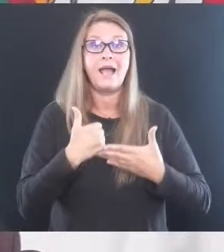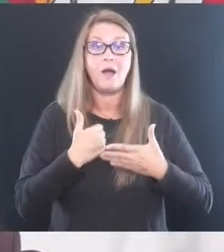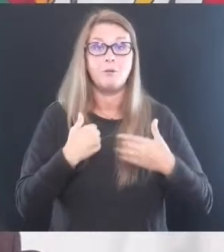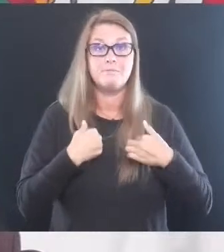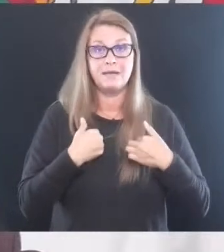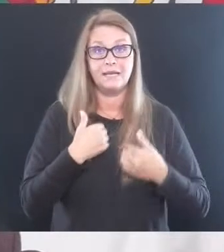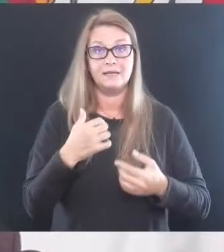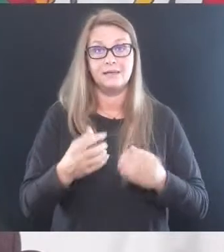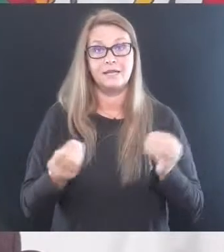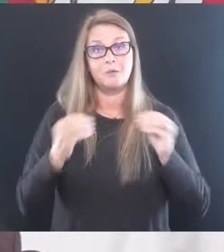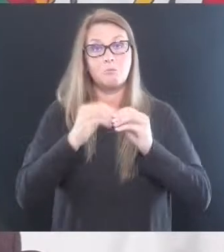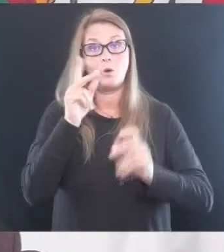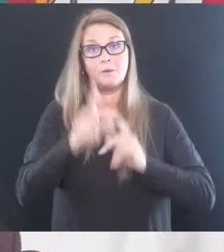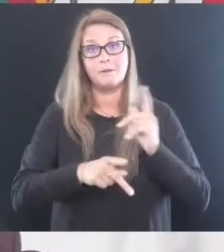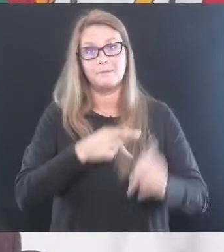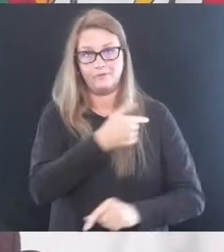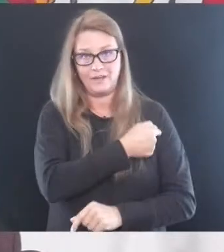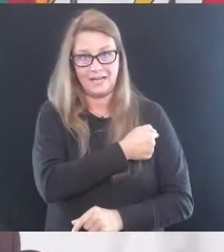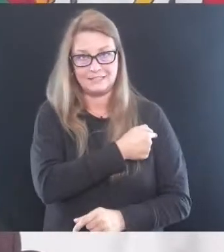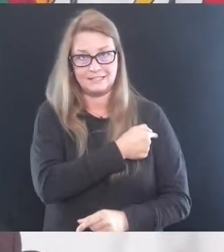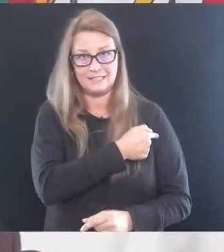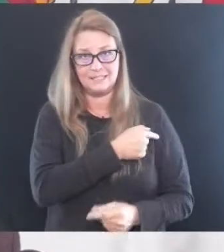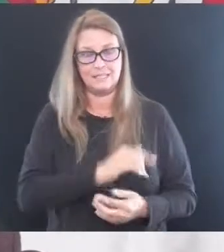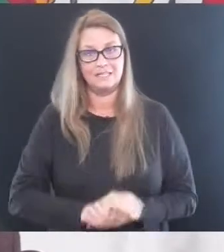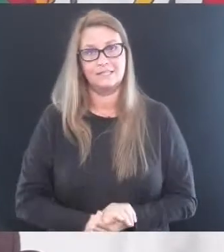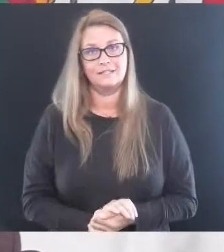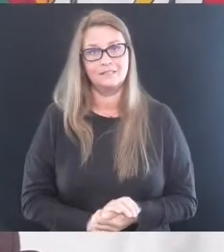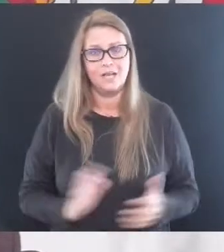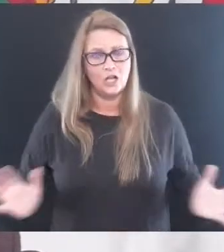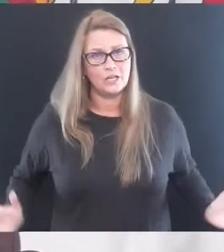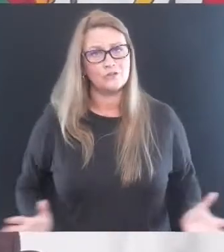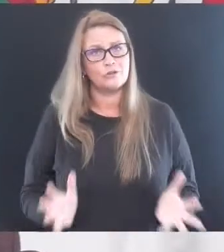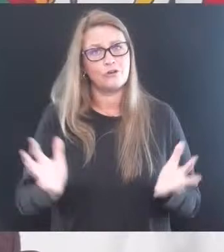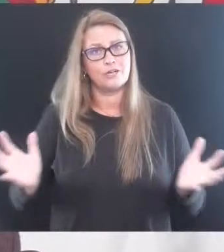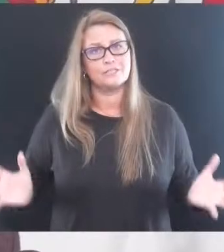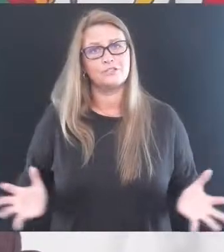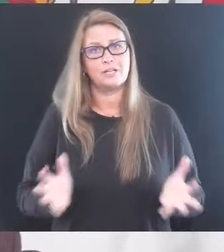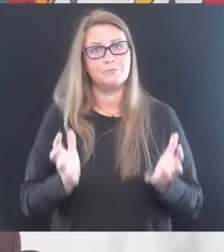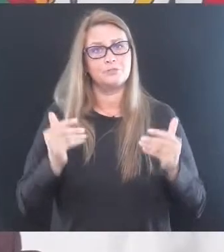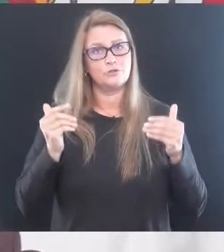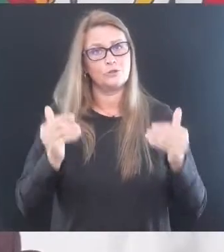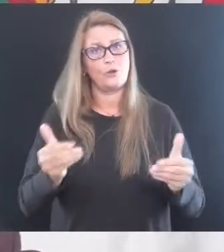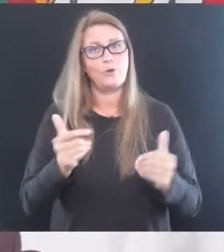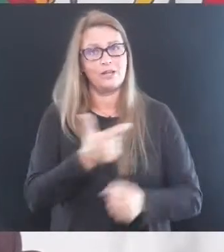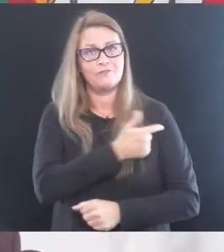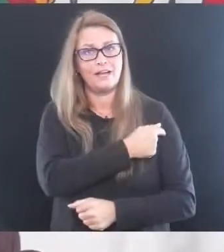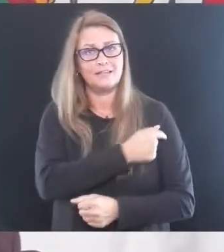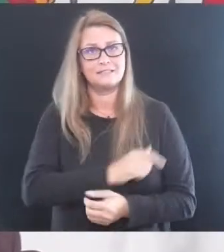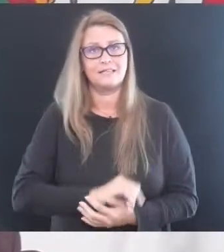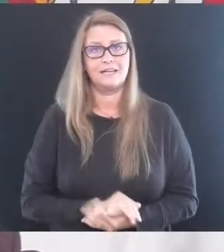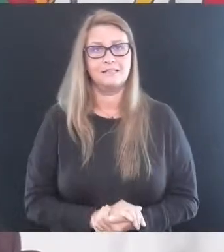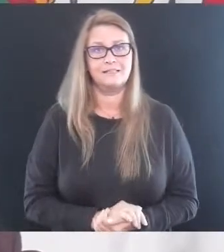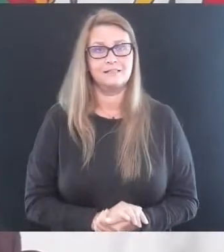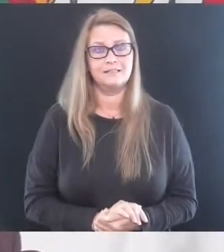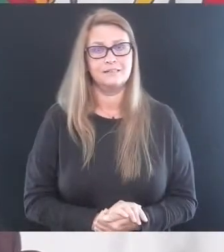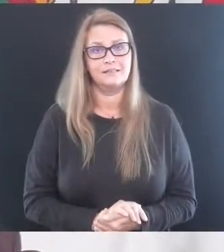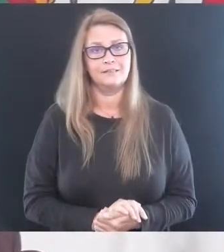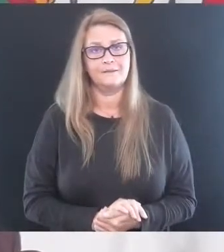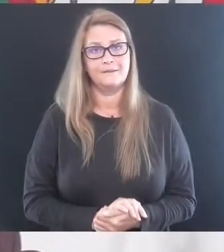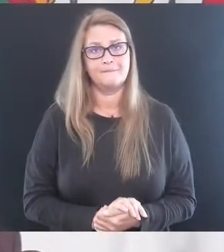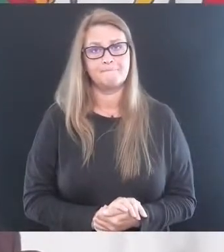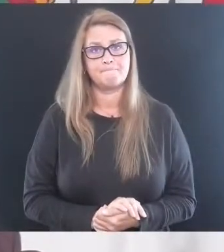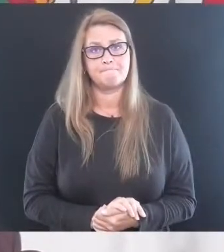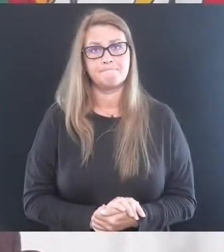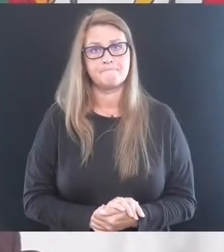more of our folks vaccinated. Push them and urge them in every way you possibly can, because